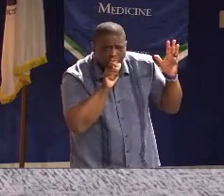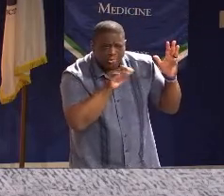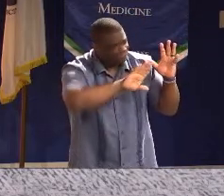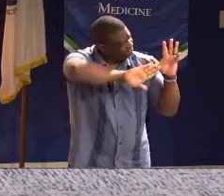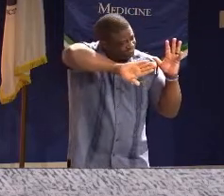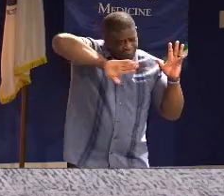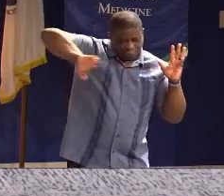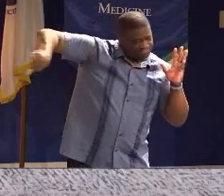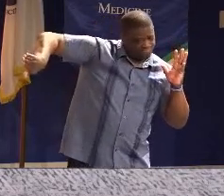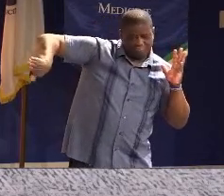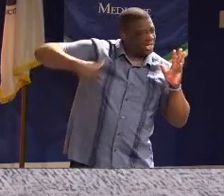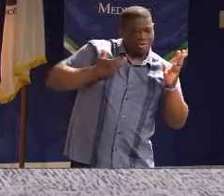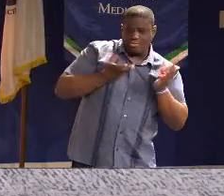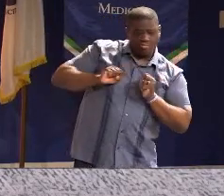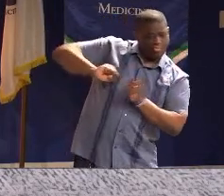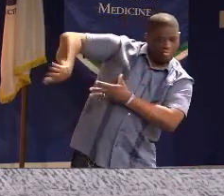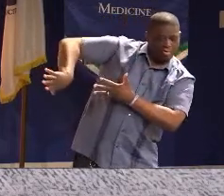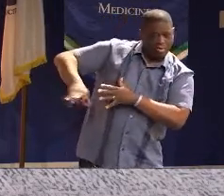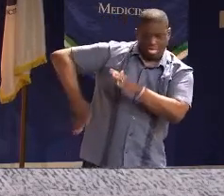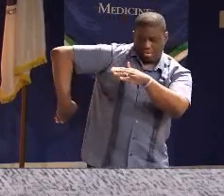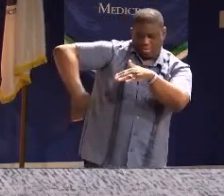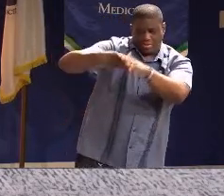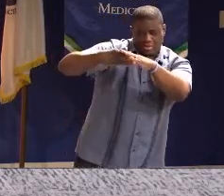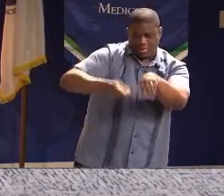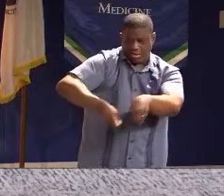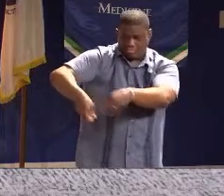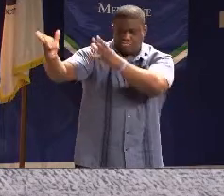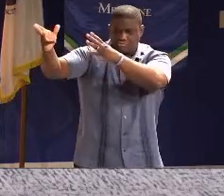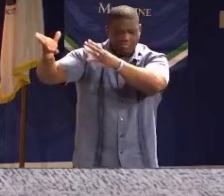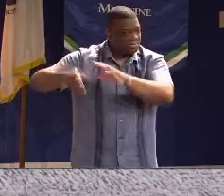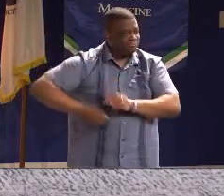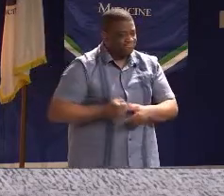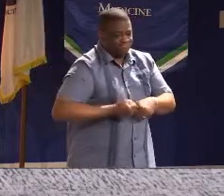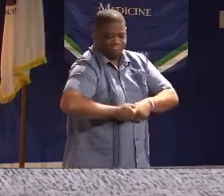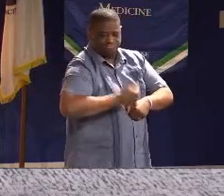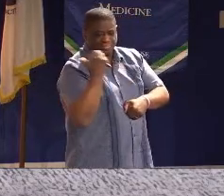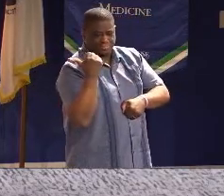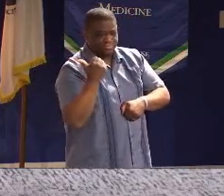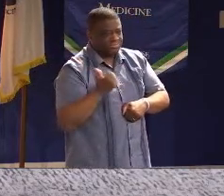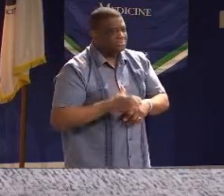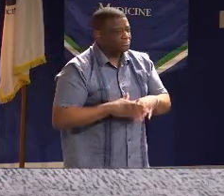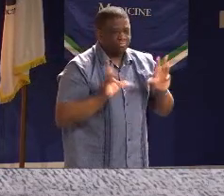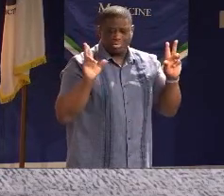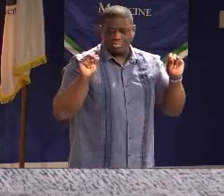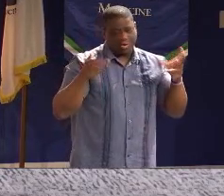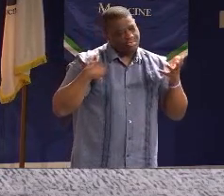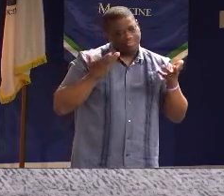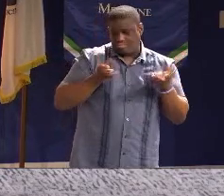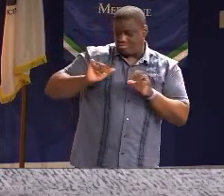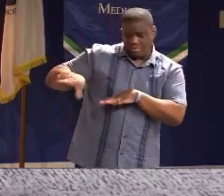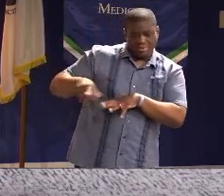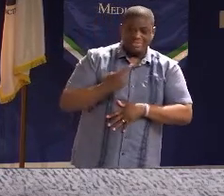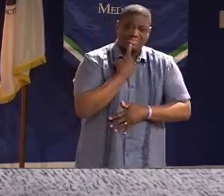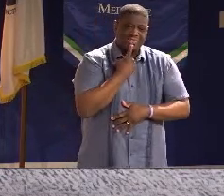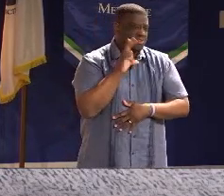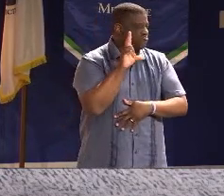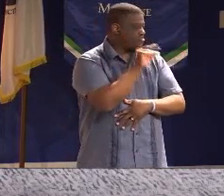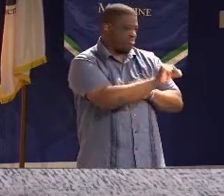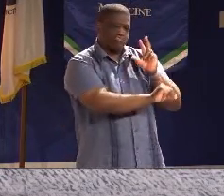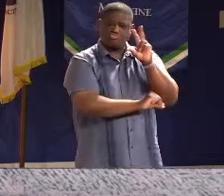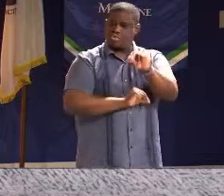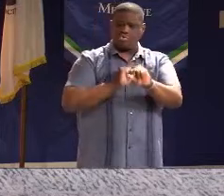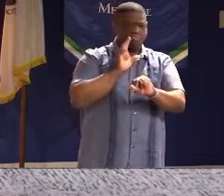away. Sometimes you had to kick it out the door, right? Sometimes you had to say no. Sometimes you had to